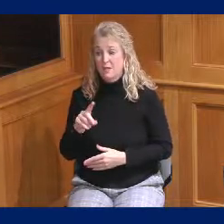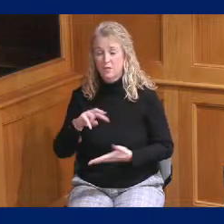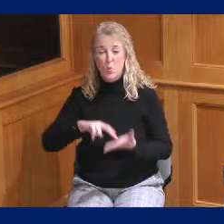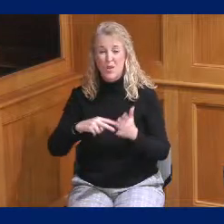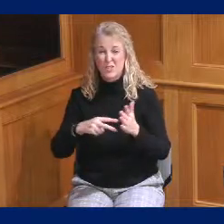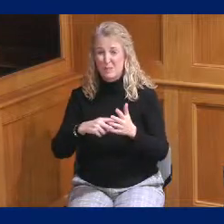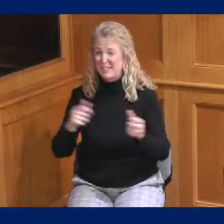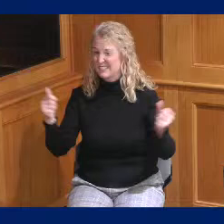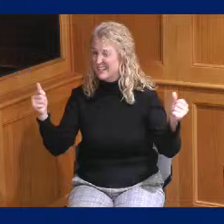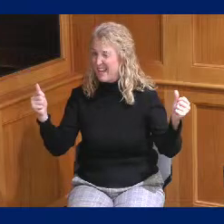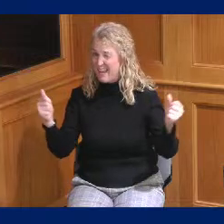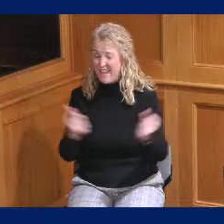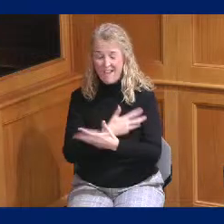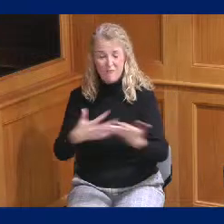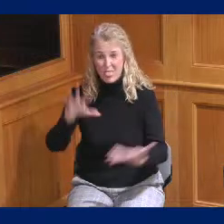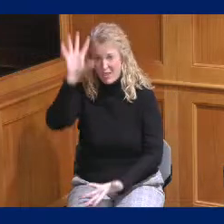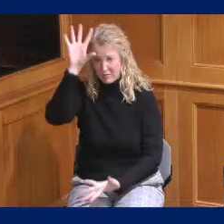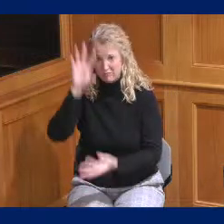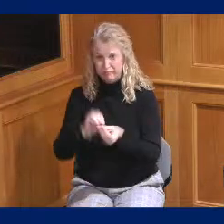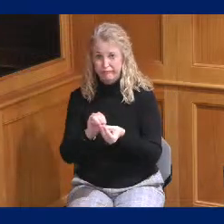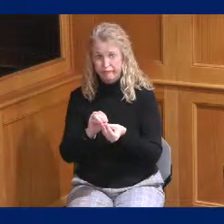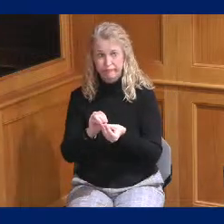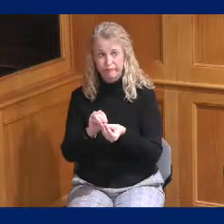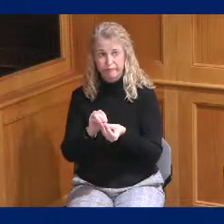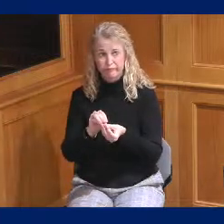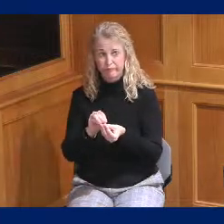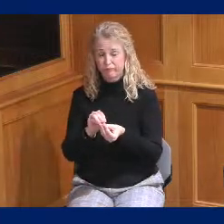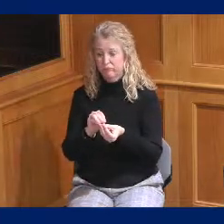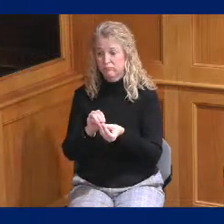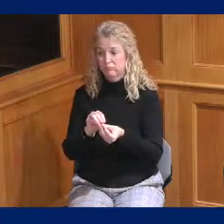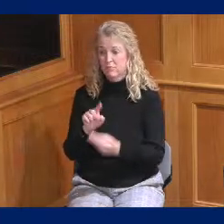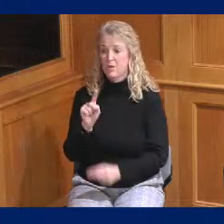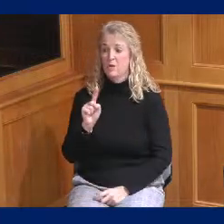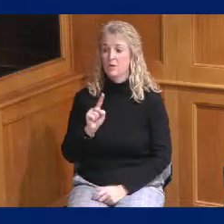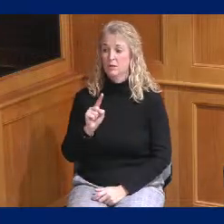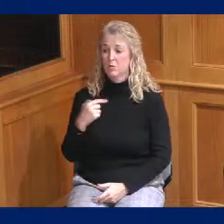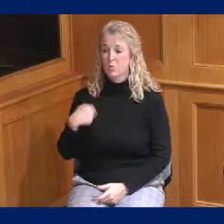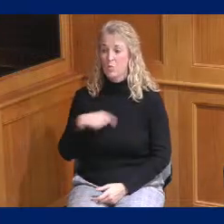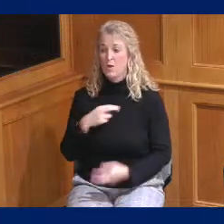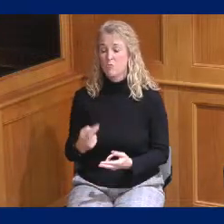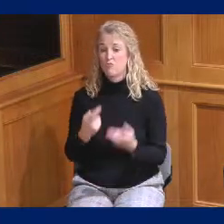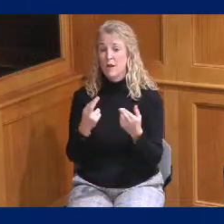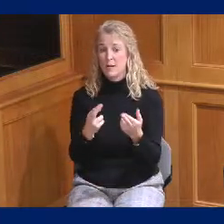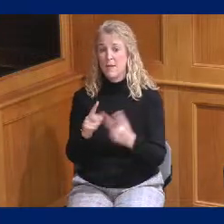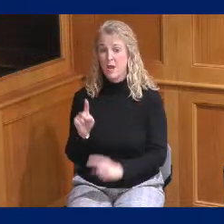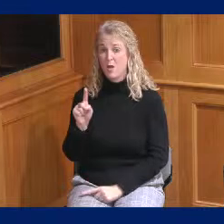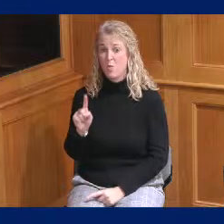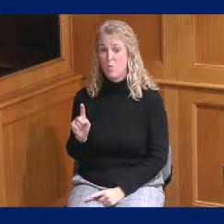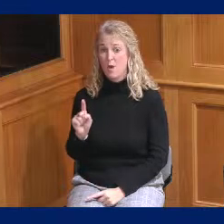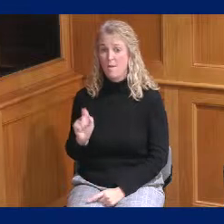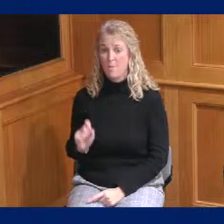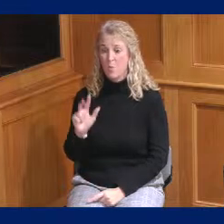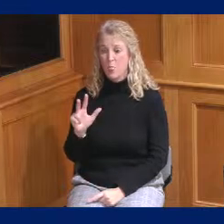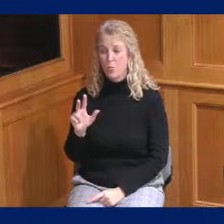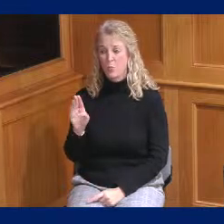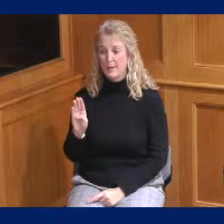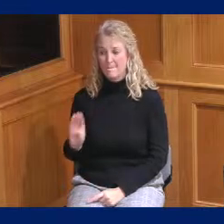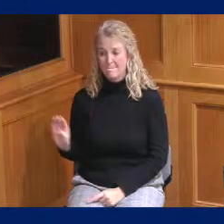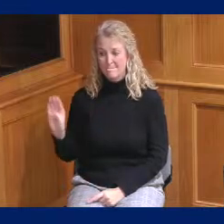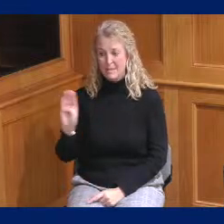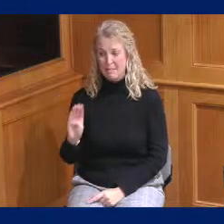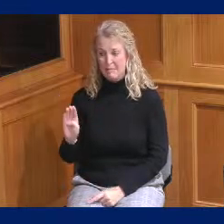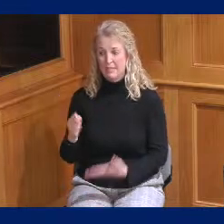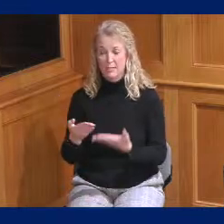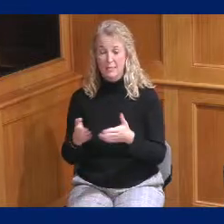county, including the county general fund, it comes to the board as a recommended level of $1.3 billion. The general